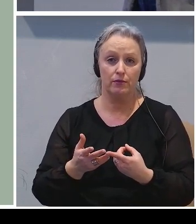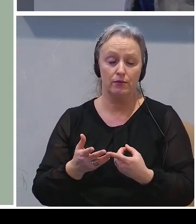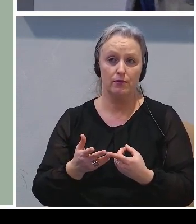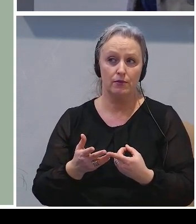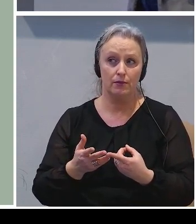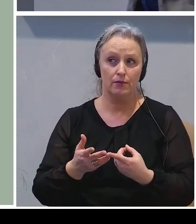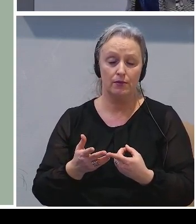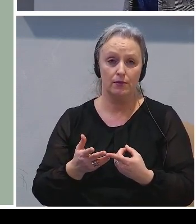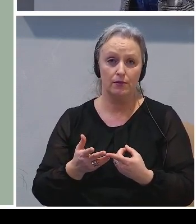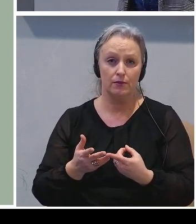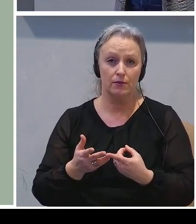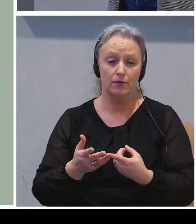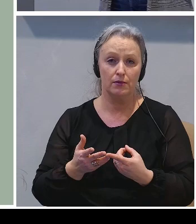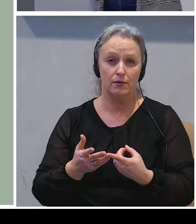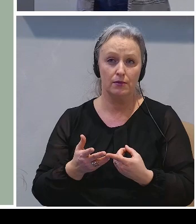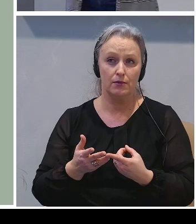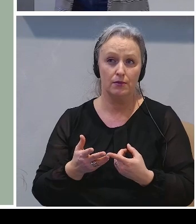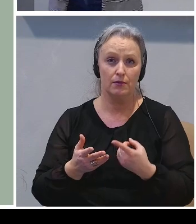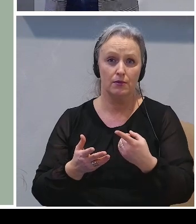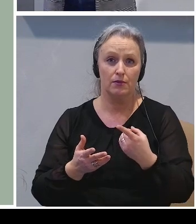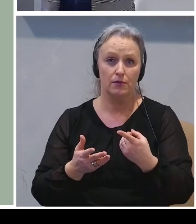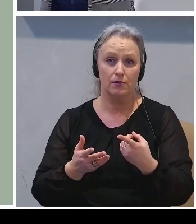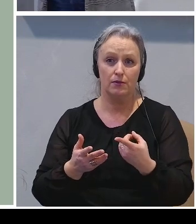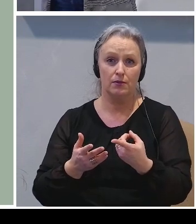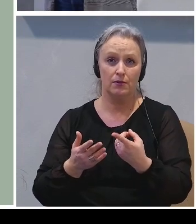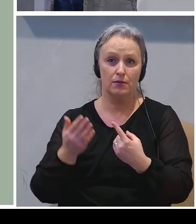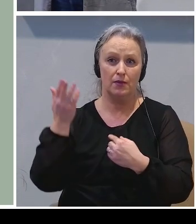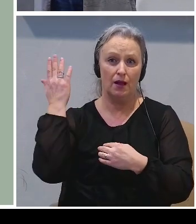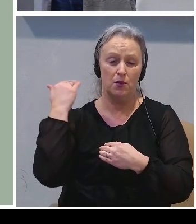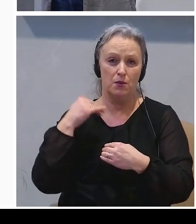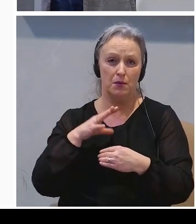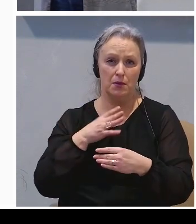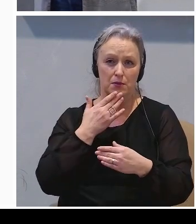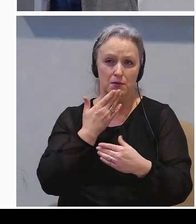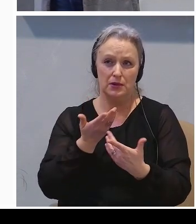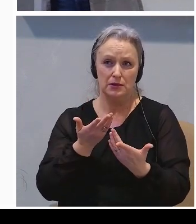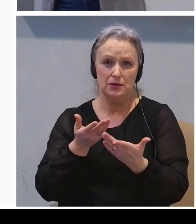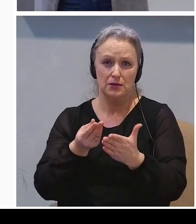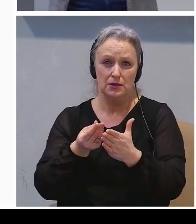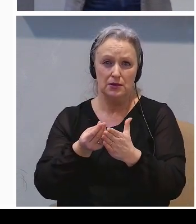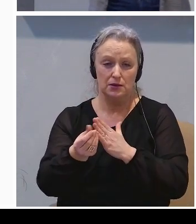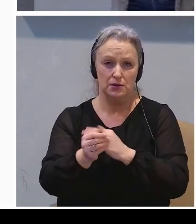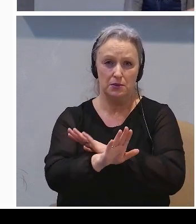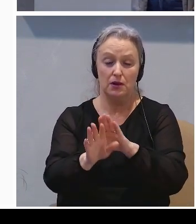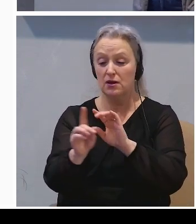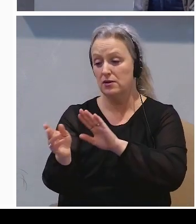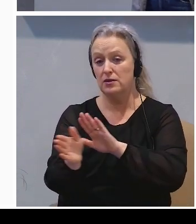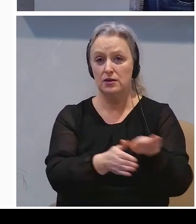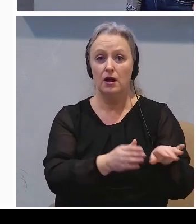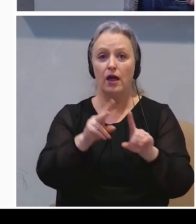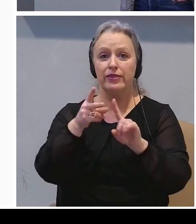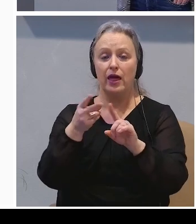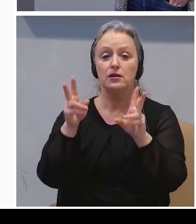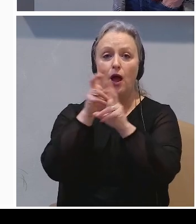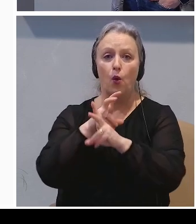for idiopathic achalasia. So this is the type of trials that the ECRIN is supporting. We are also involved